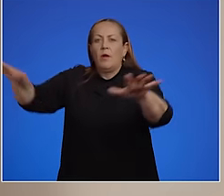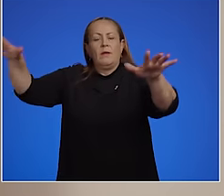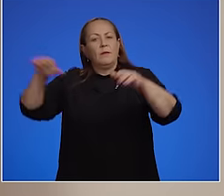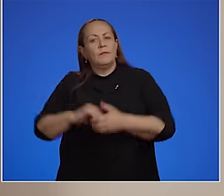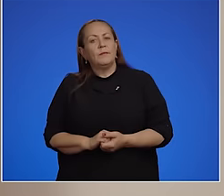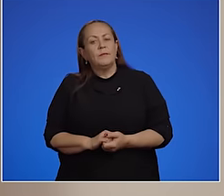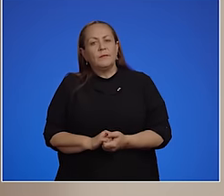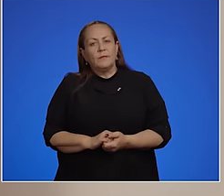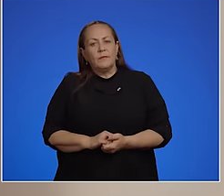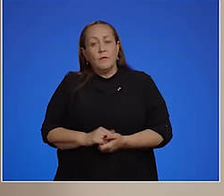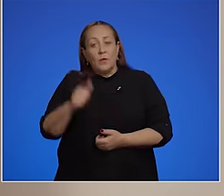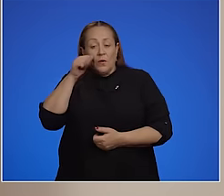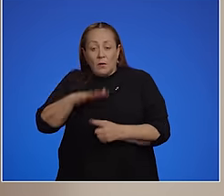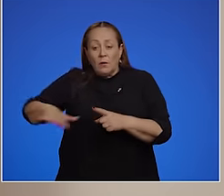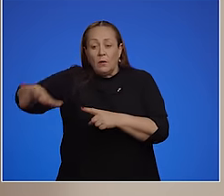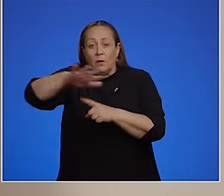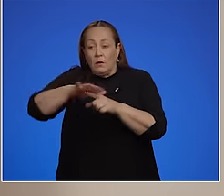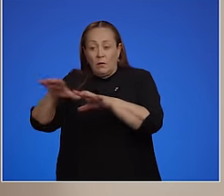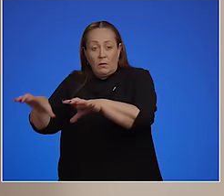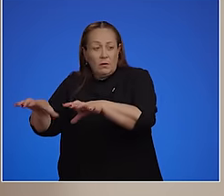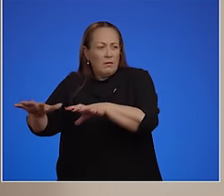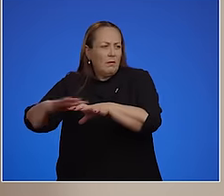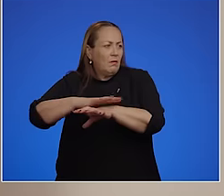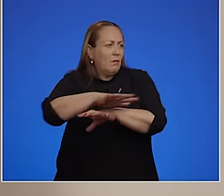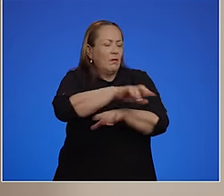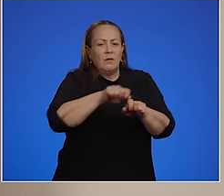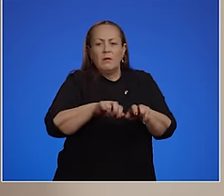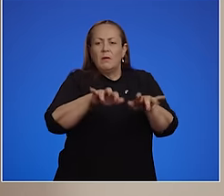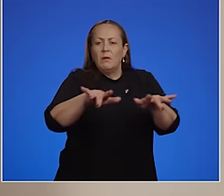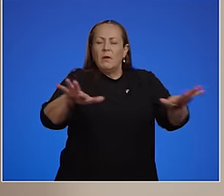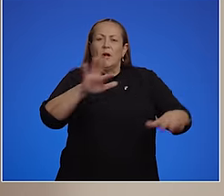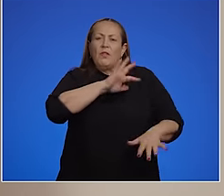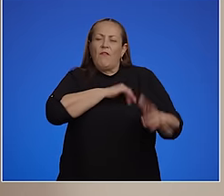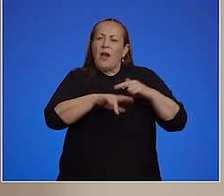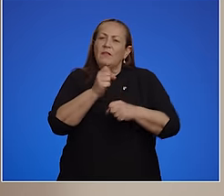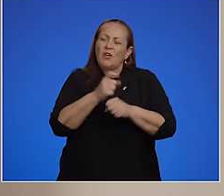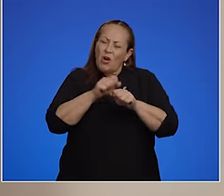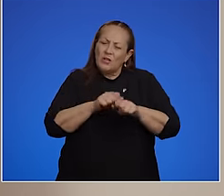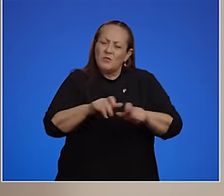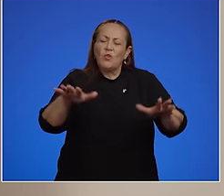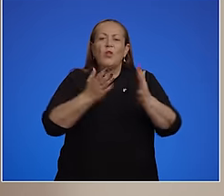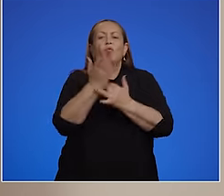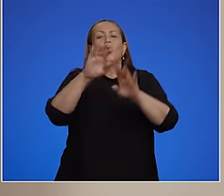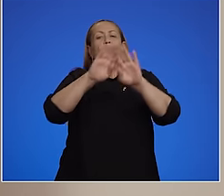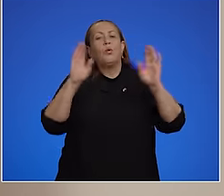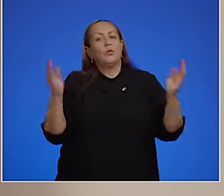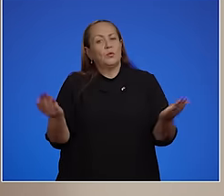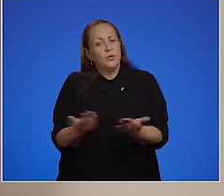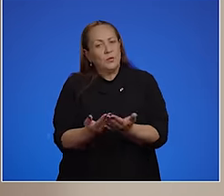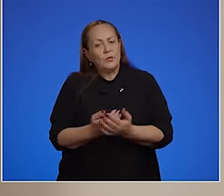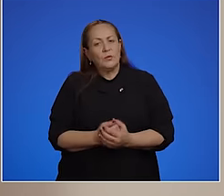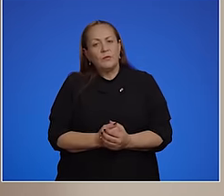started to spread. And not only throughout Macedonia and Achaia, for the news of your faith in God has spread